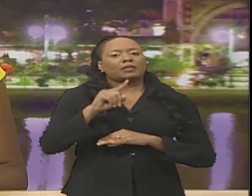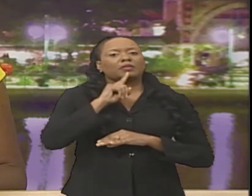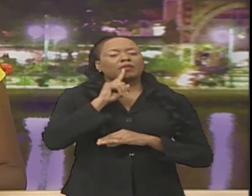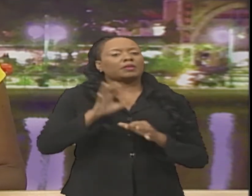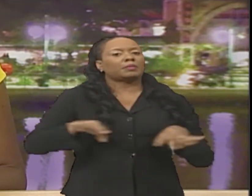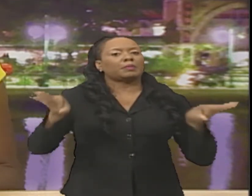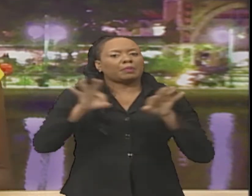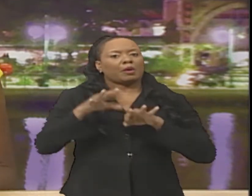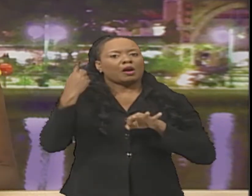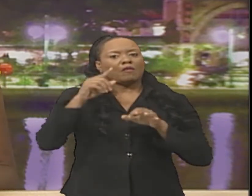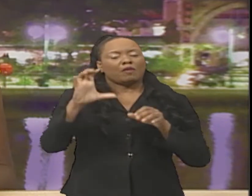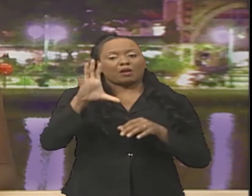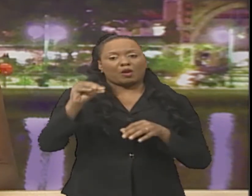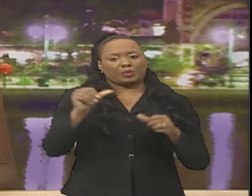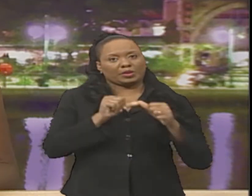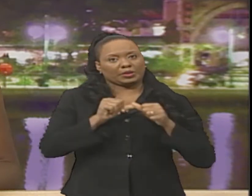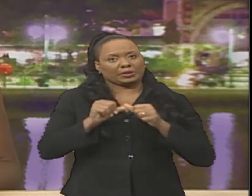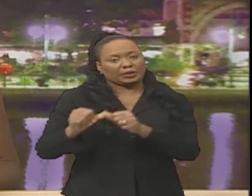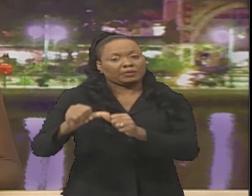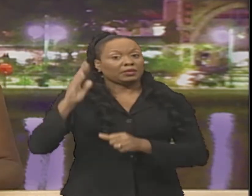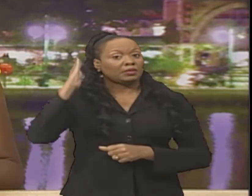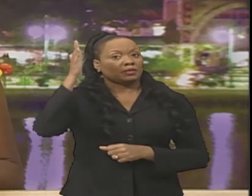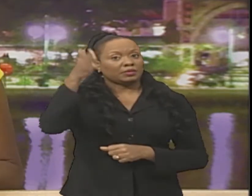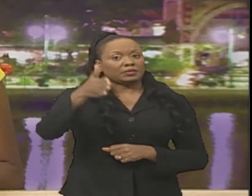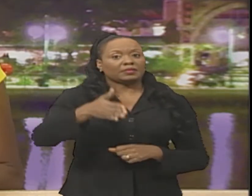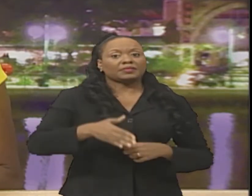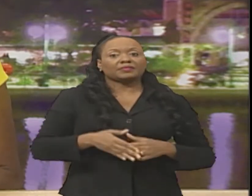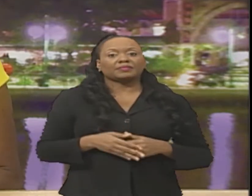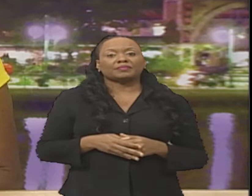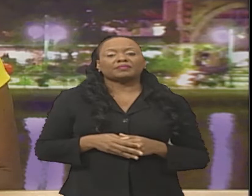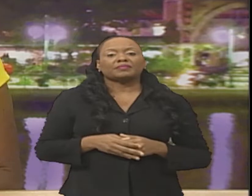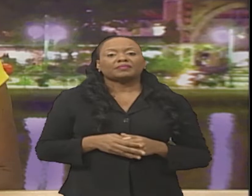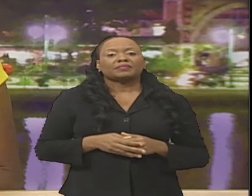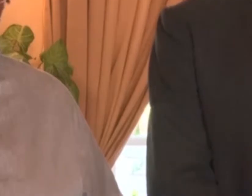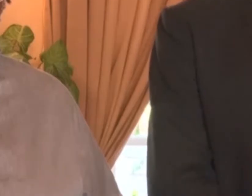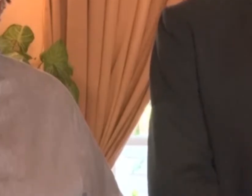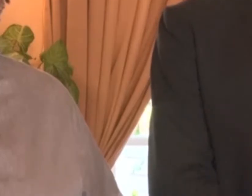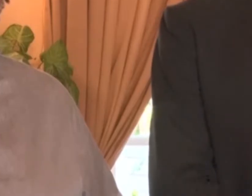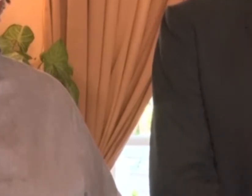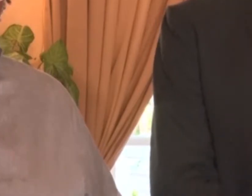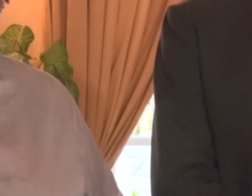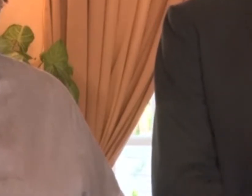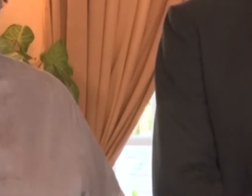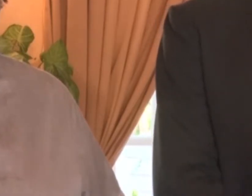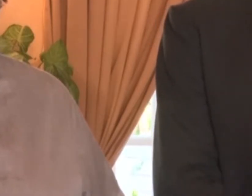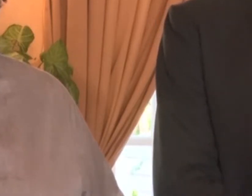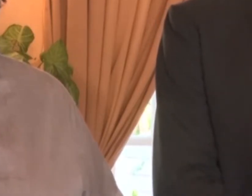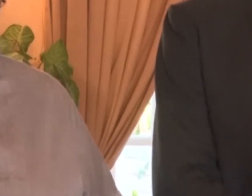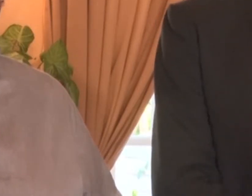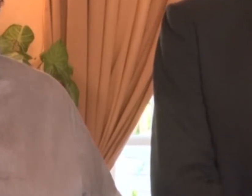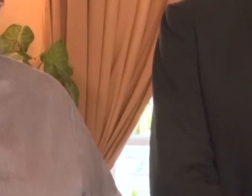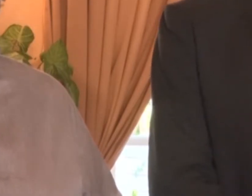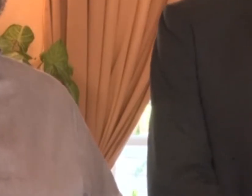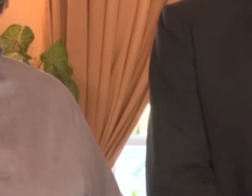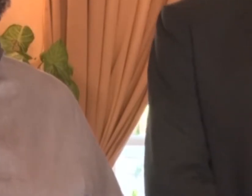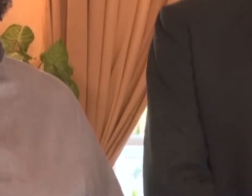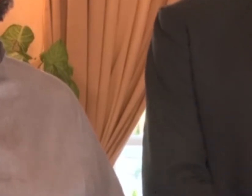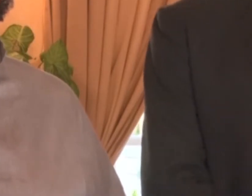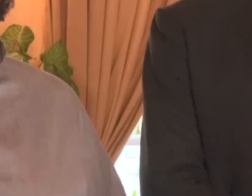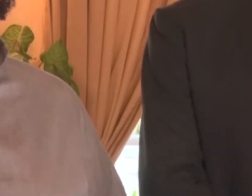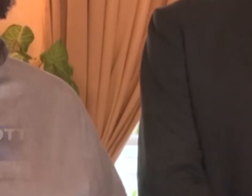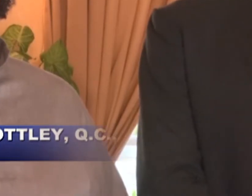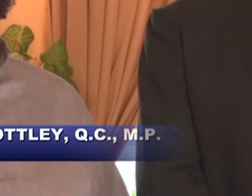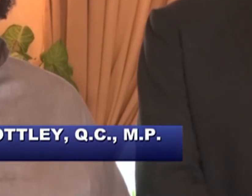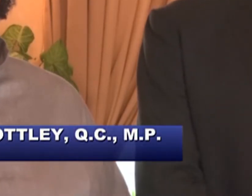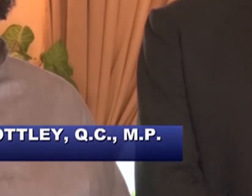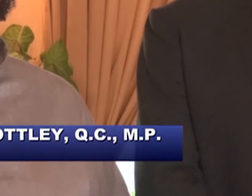jurisdiction and single registration for companies. We believe that this is necessary to boost investment and to reduce